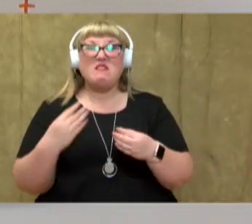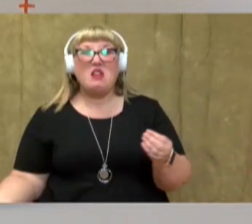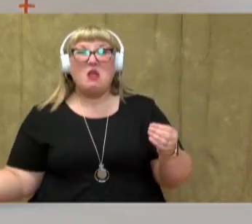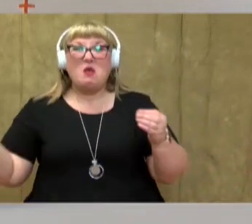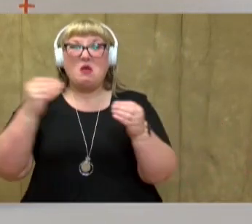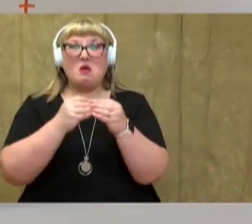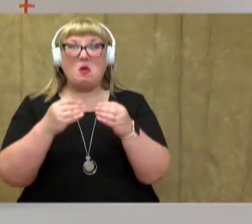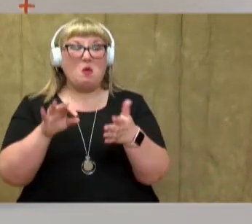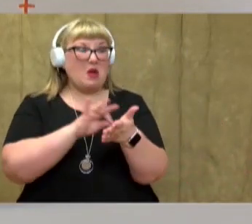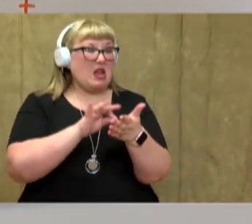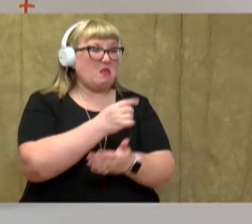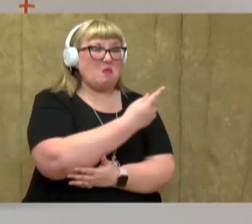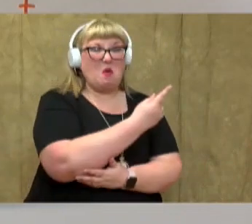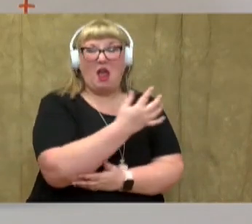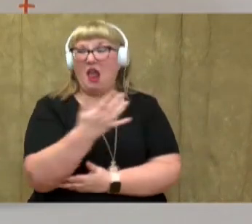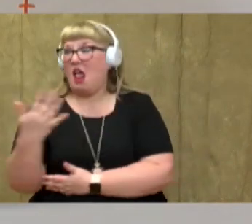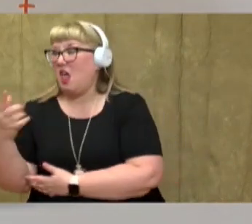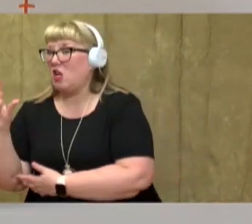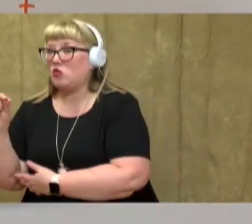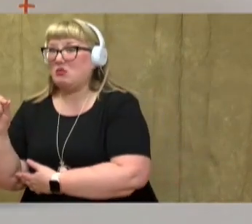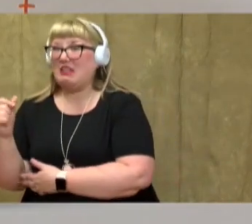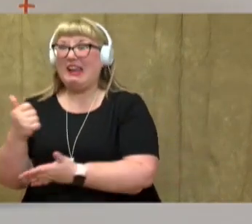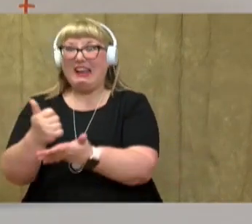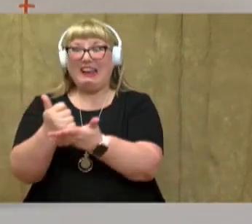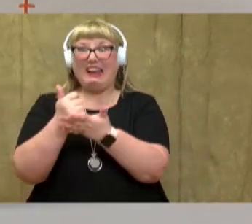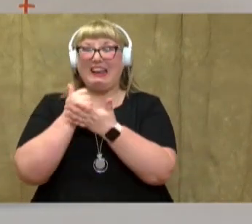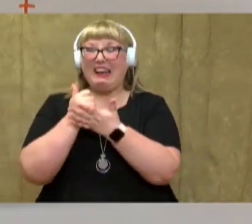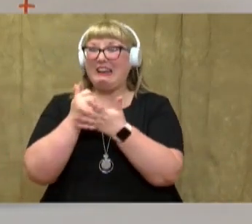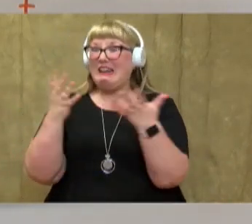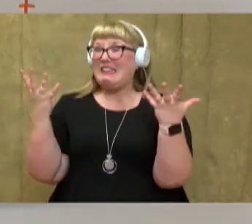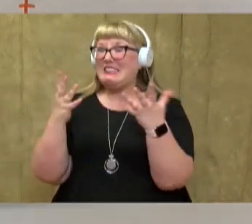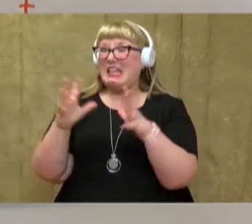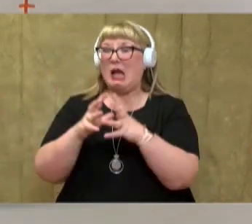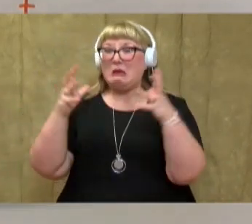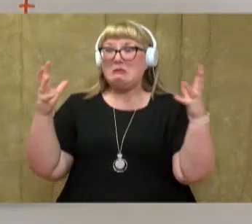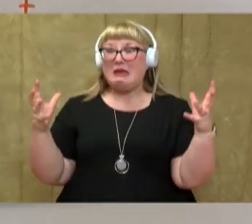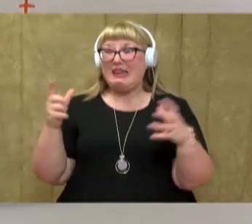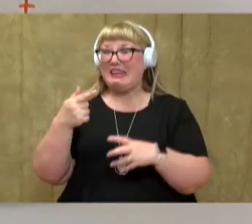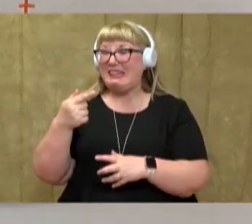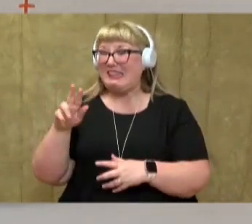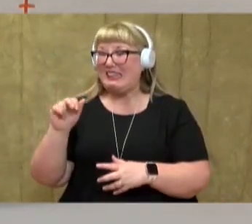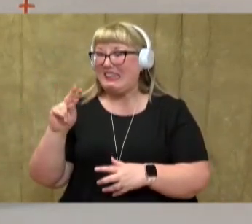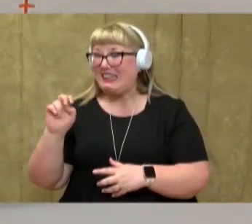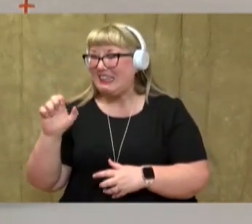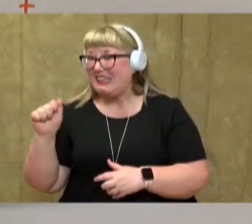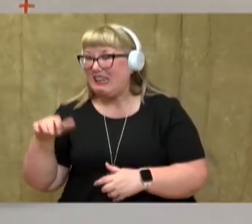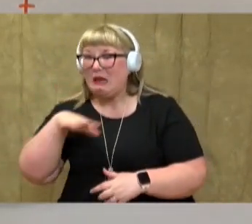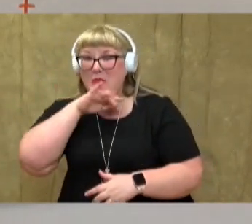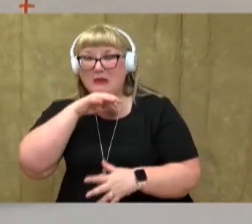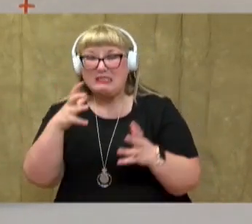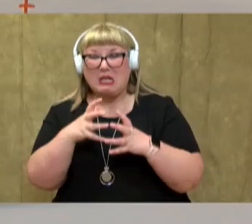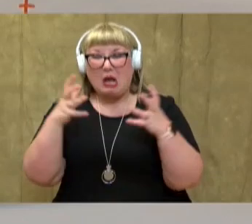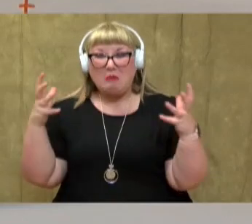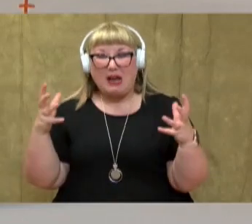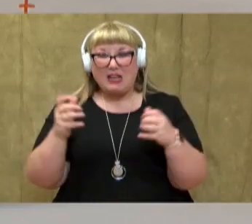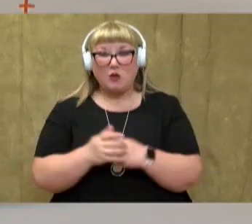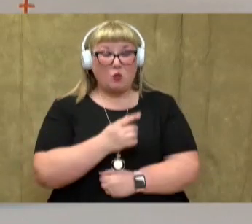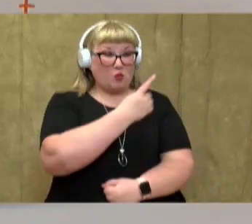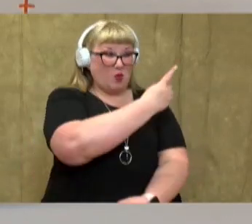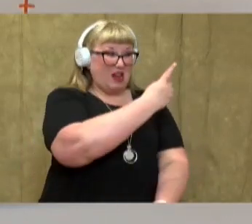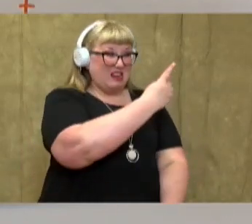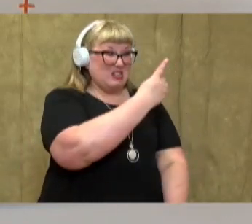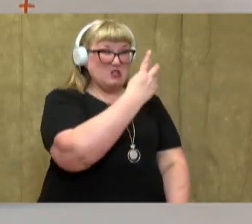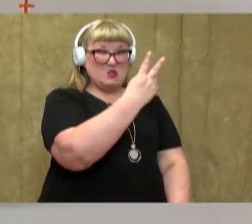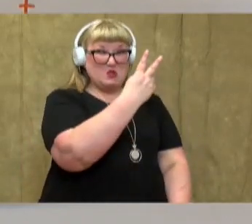them 1 to 20. Help! Guinea pigs galore! So let's count how many guinea pigs they have now.